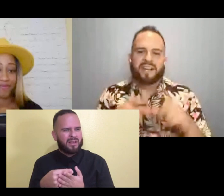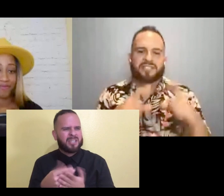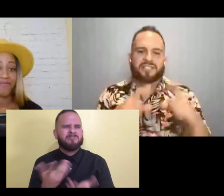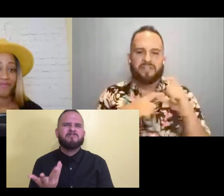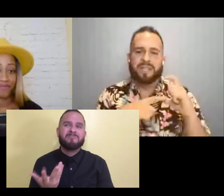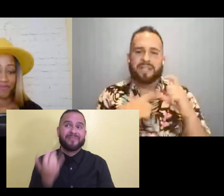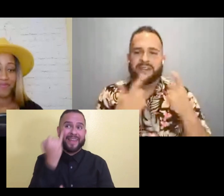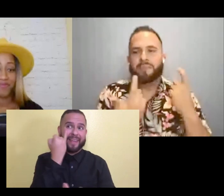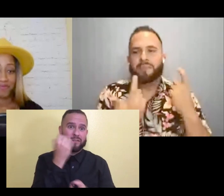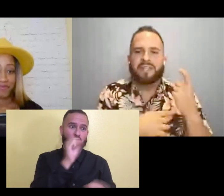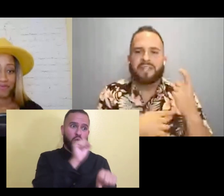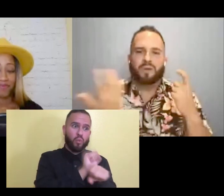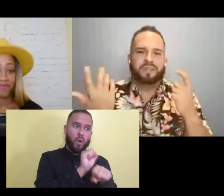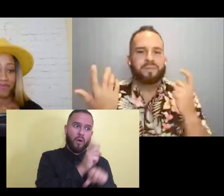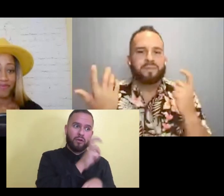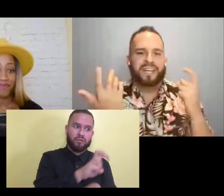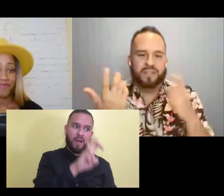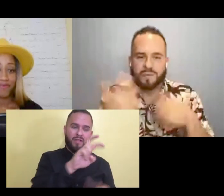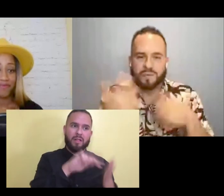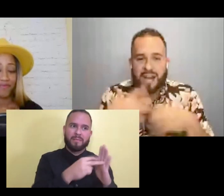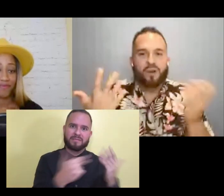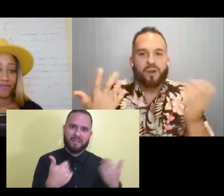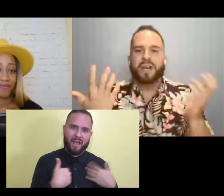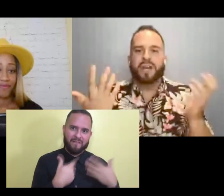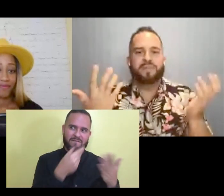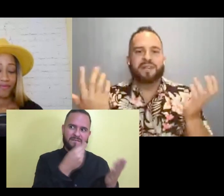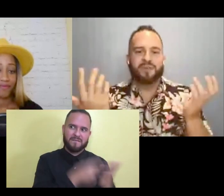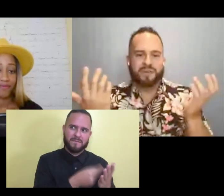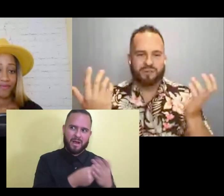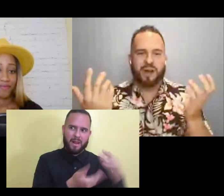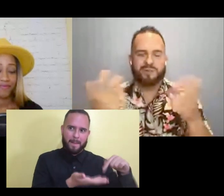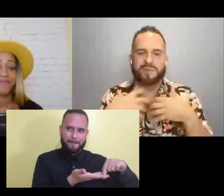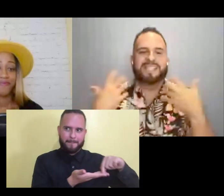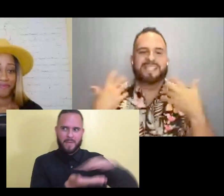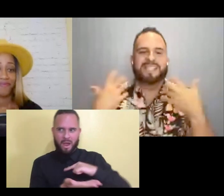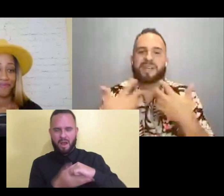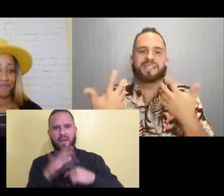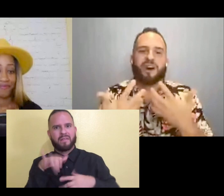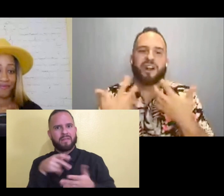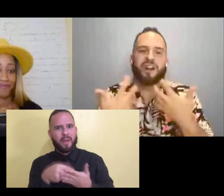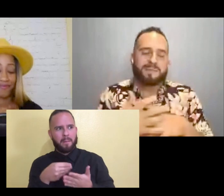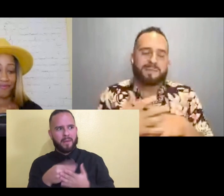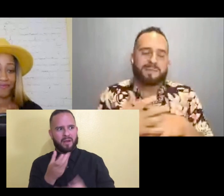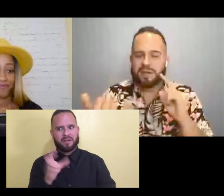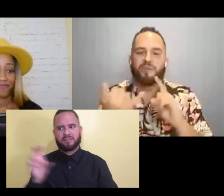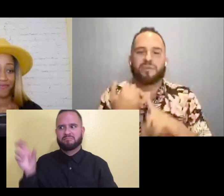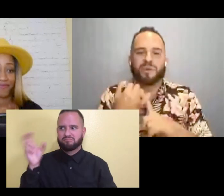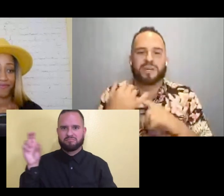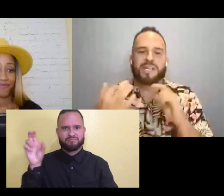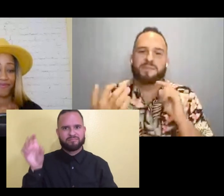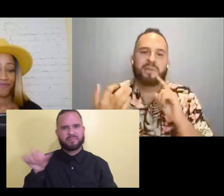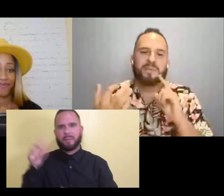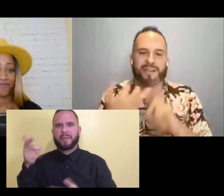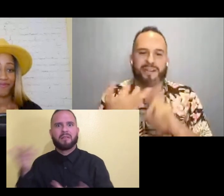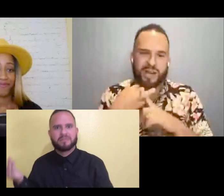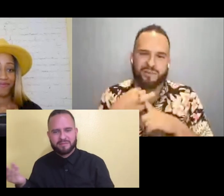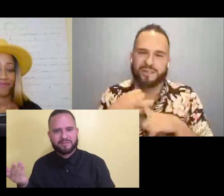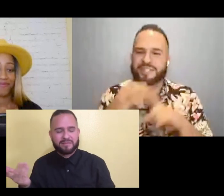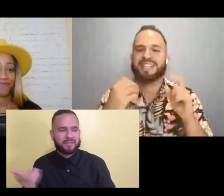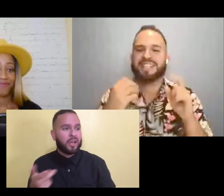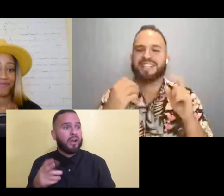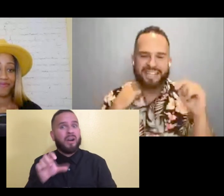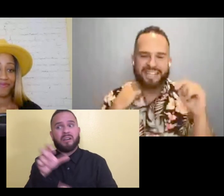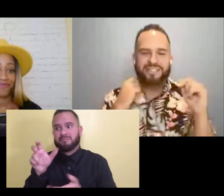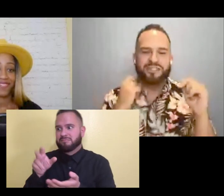money. I'll actually have the money and I can put that towards something else, which I don't know what it would be if it wasn't travel because that's basically all I spend my money on food and I spend my money on